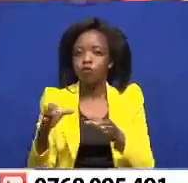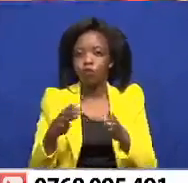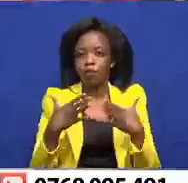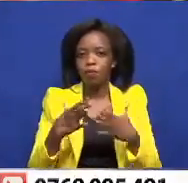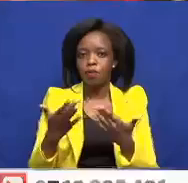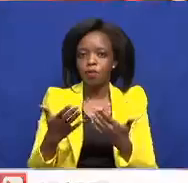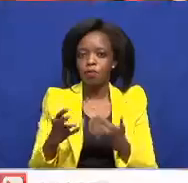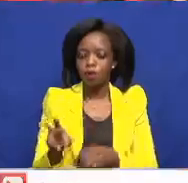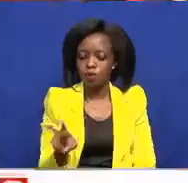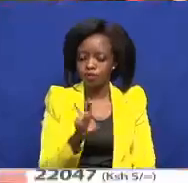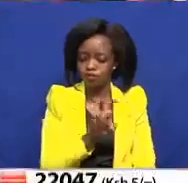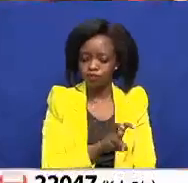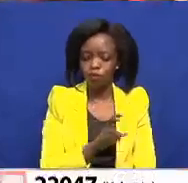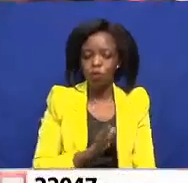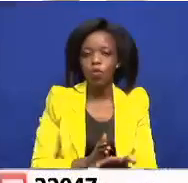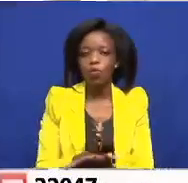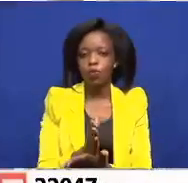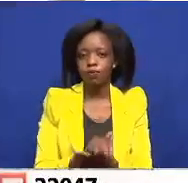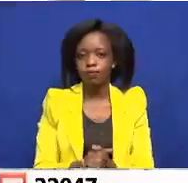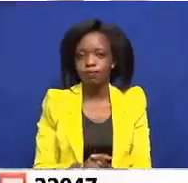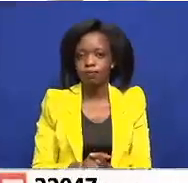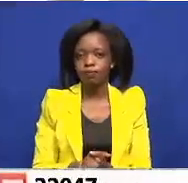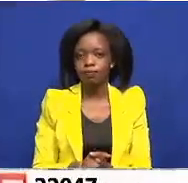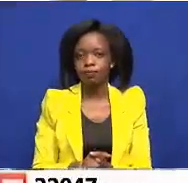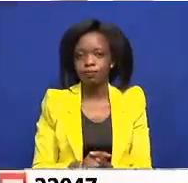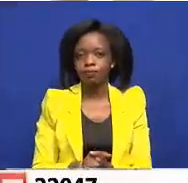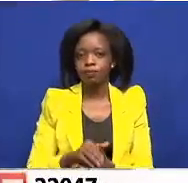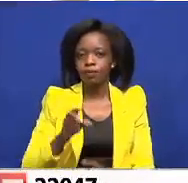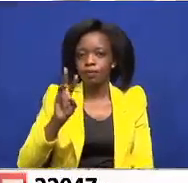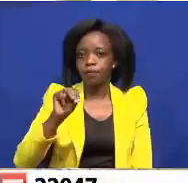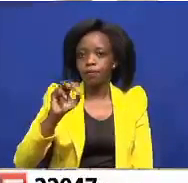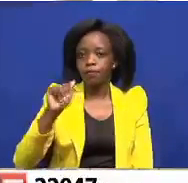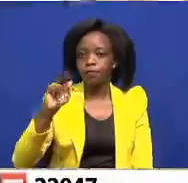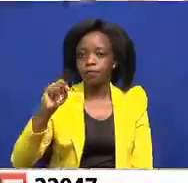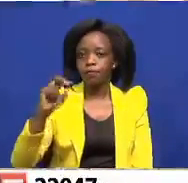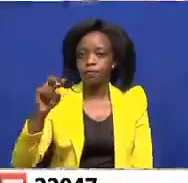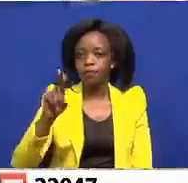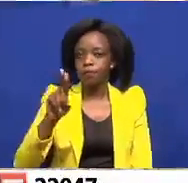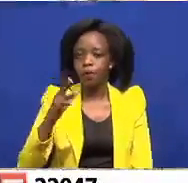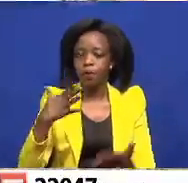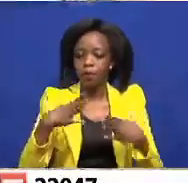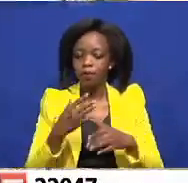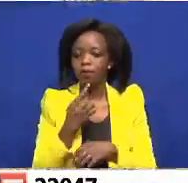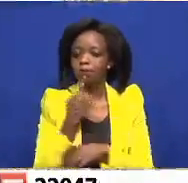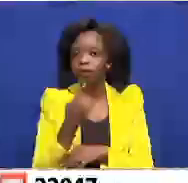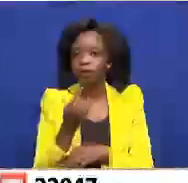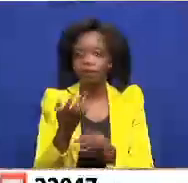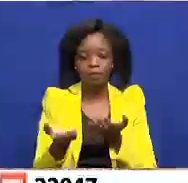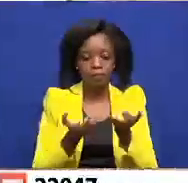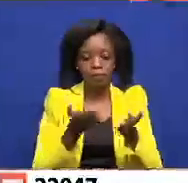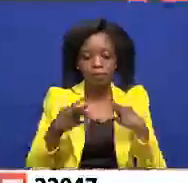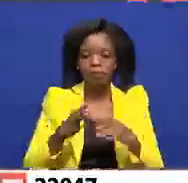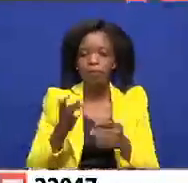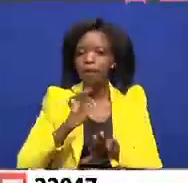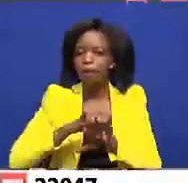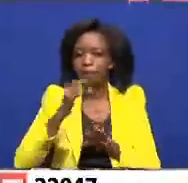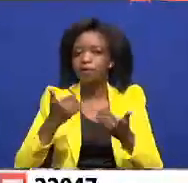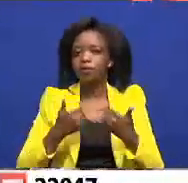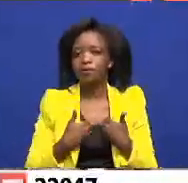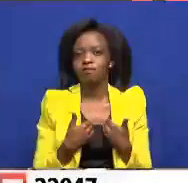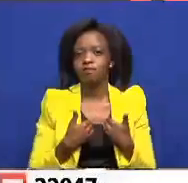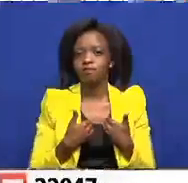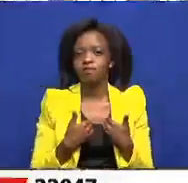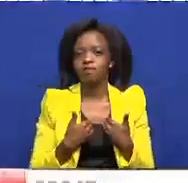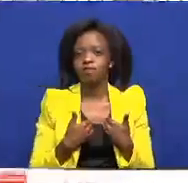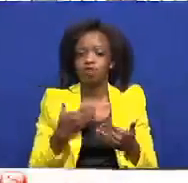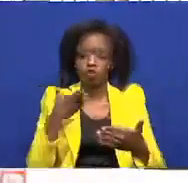who use the zebra crossing. At the Mangu Bridge, hawkers decry mistreatment by Kenha officials, barring them from